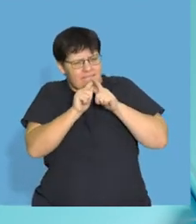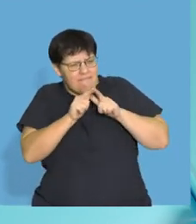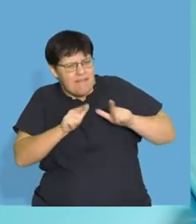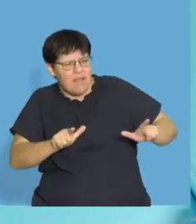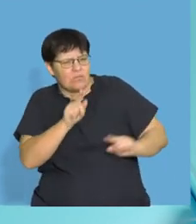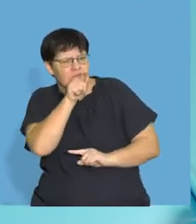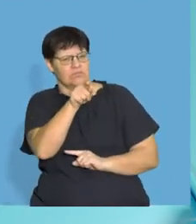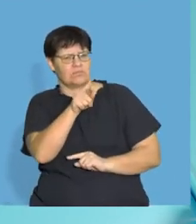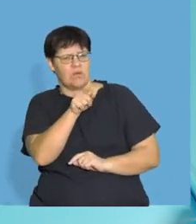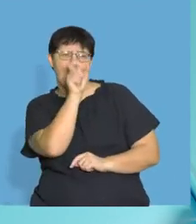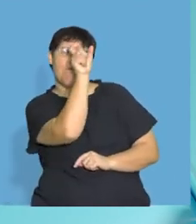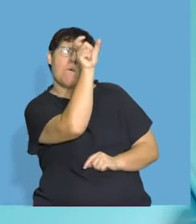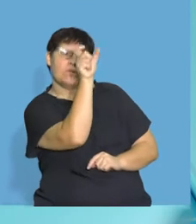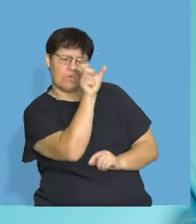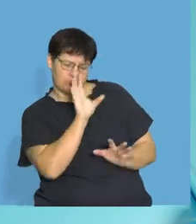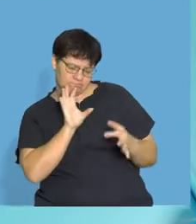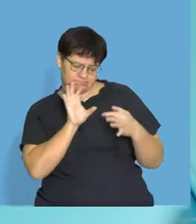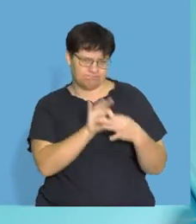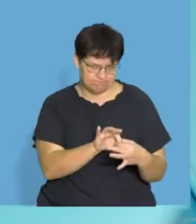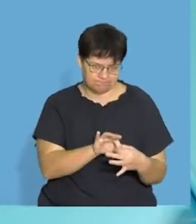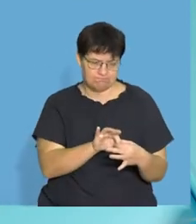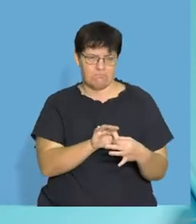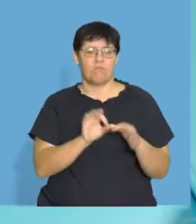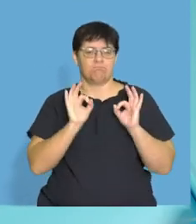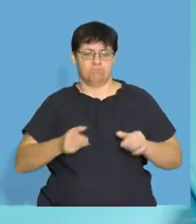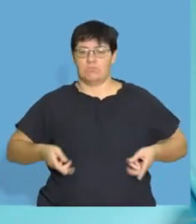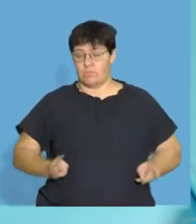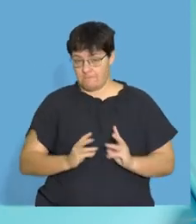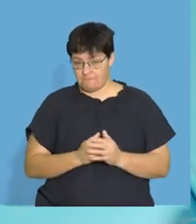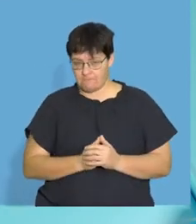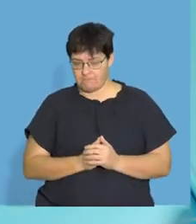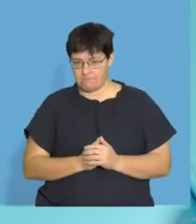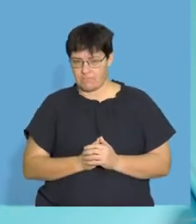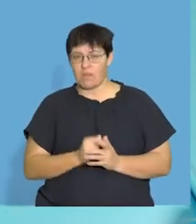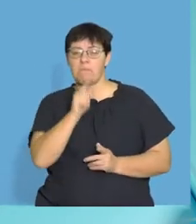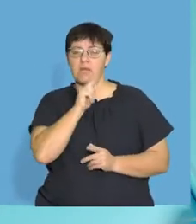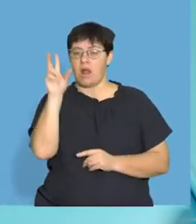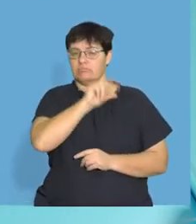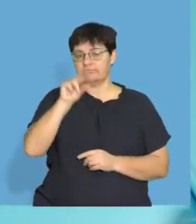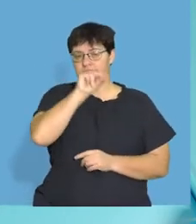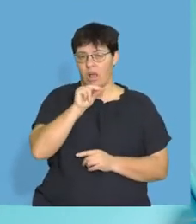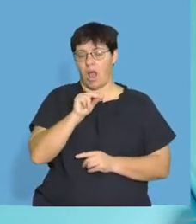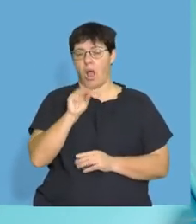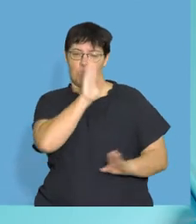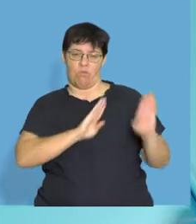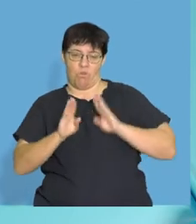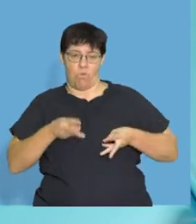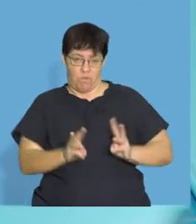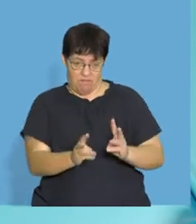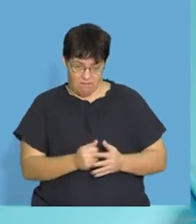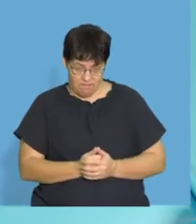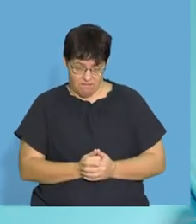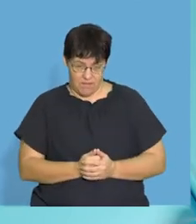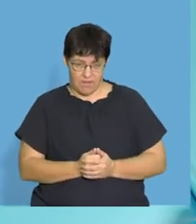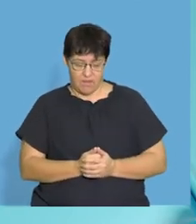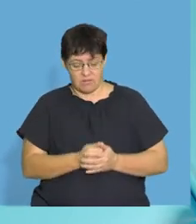be able to use the terms properly, right? You need to be able to speak biologically. So we need to be able